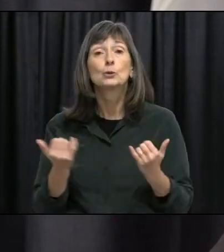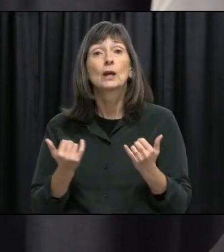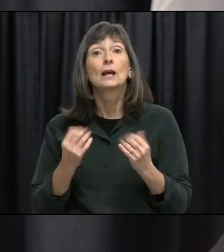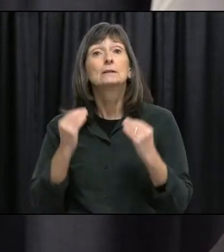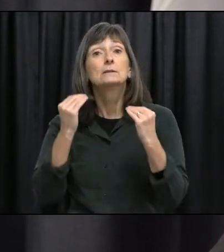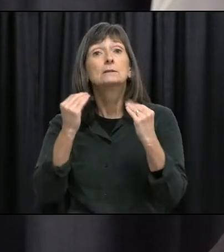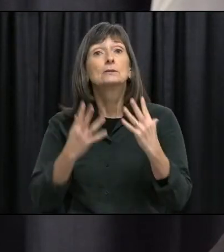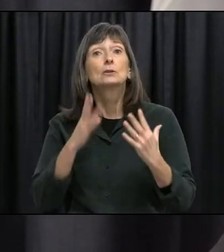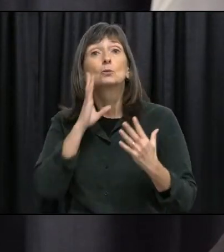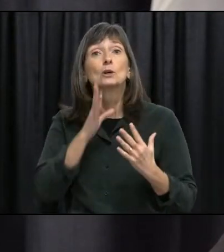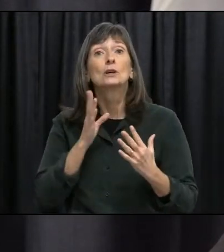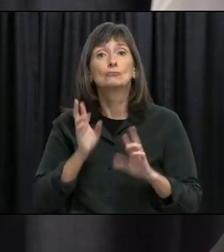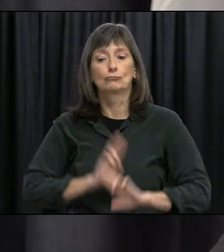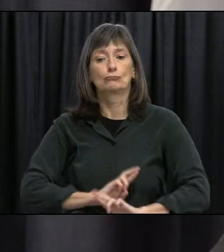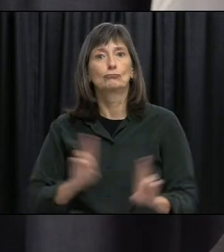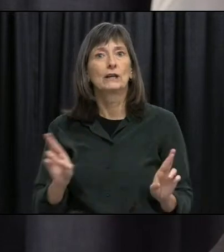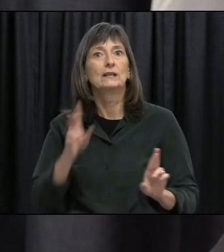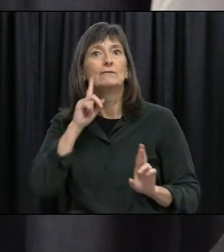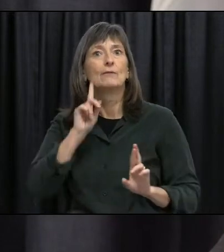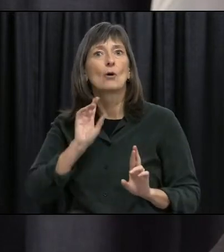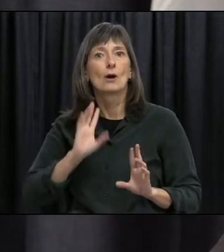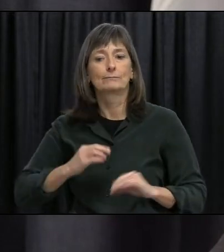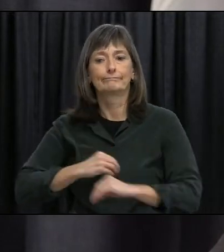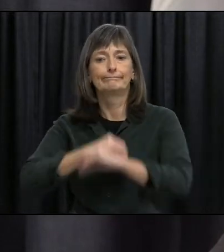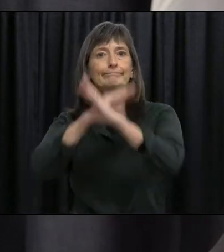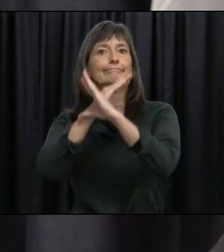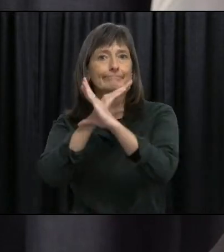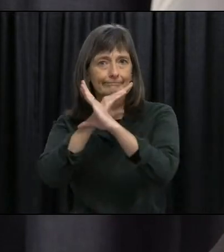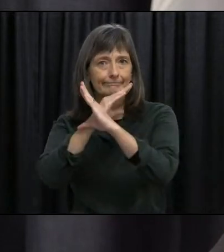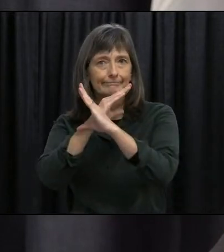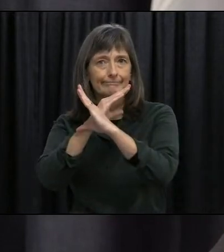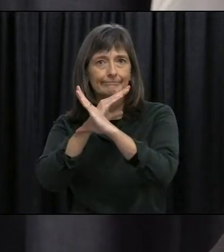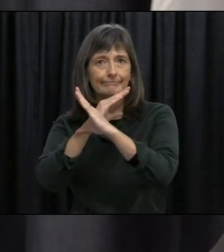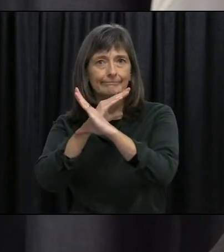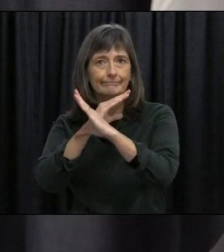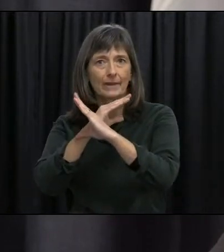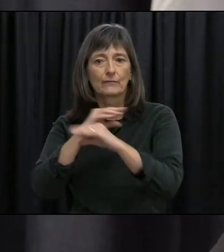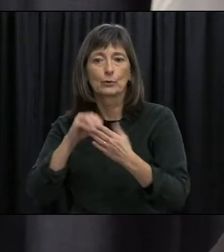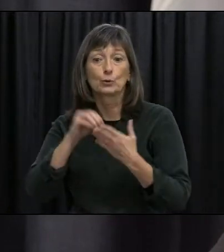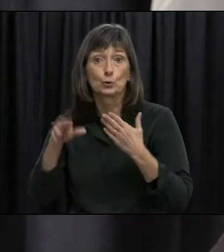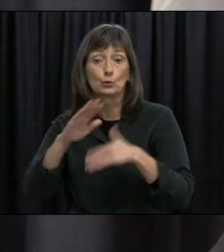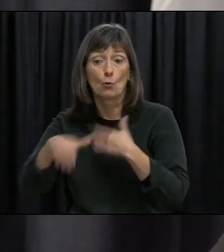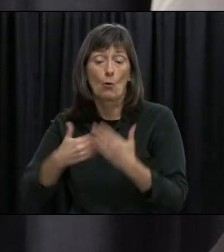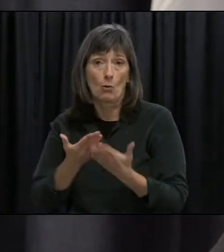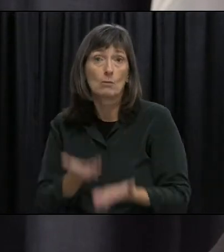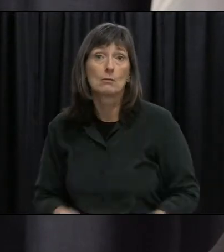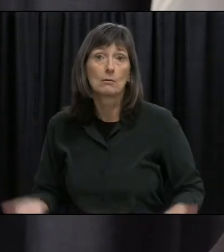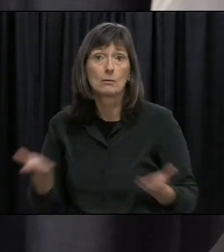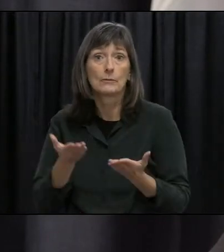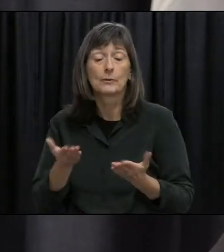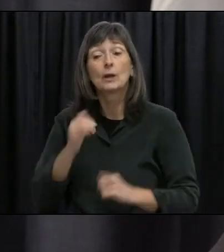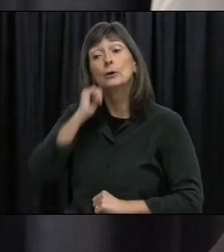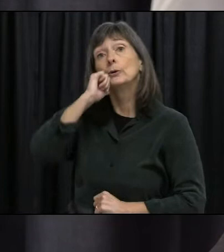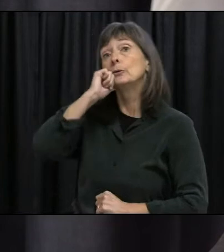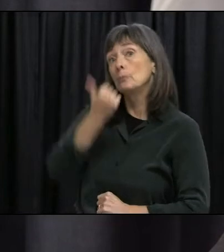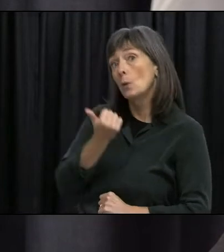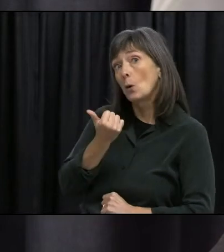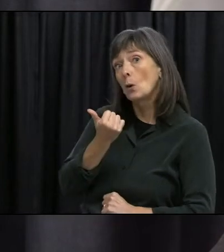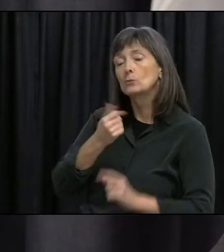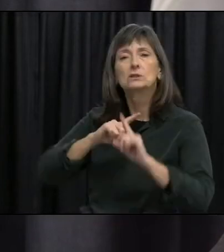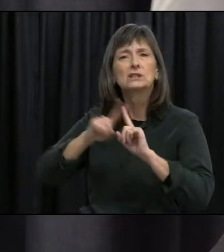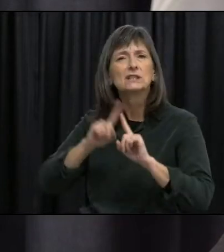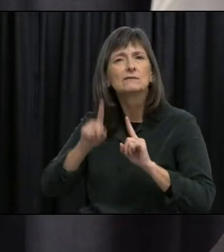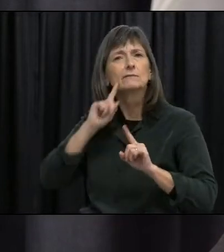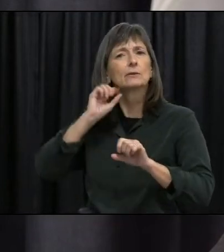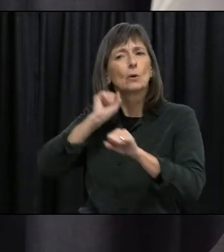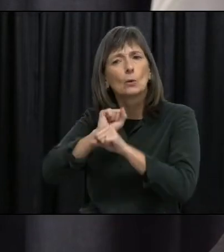preparing for connectivity with the student population. Tomorrow there could be activities.